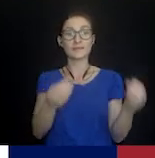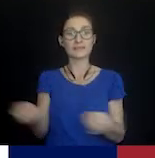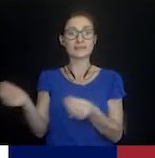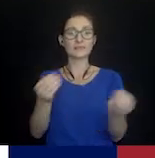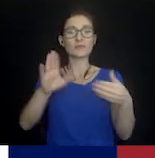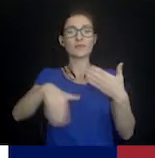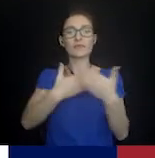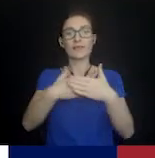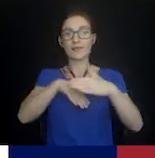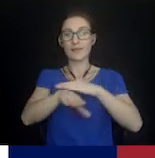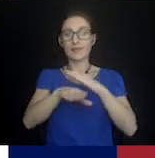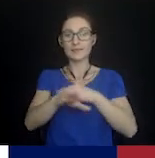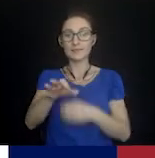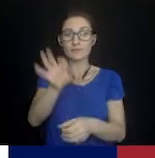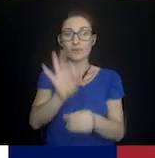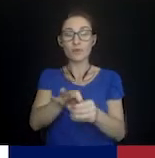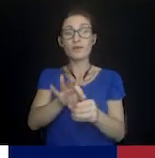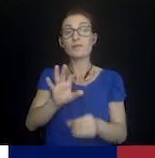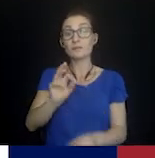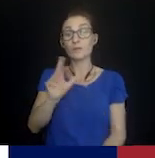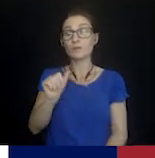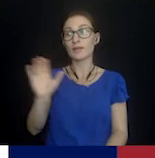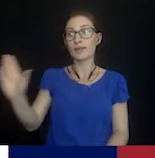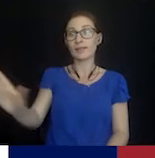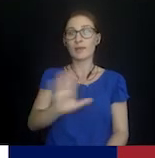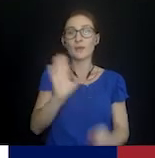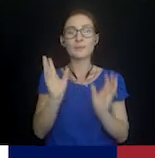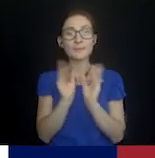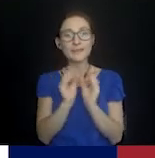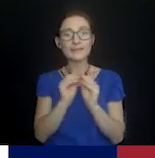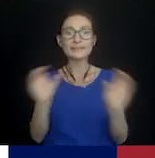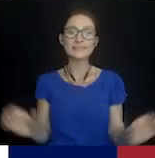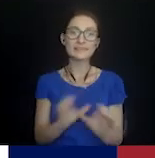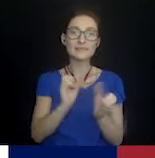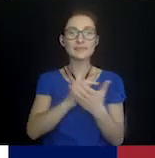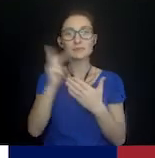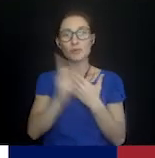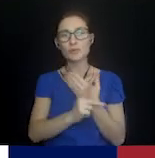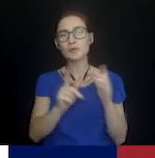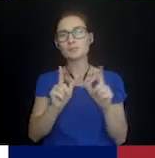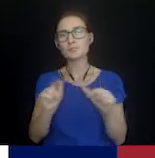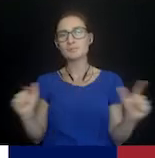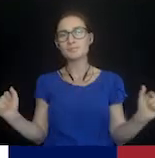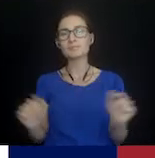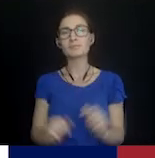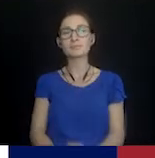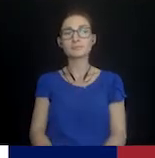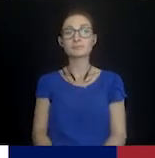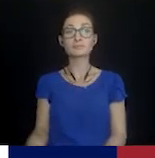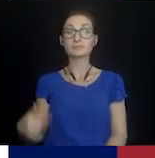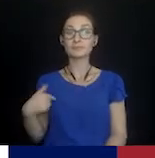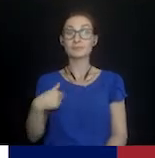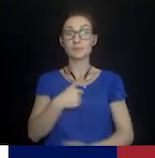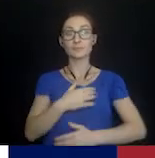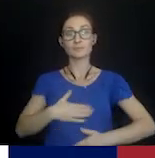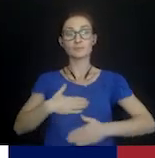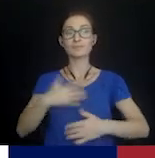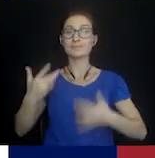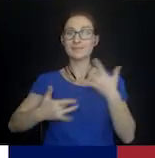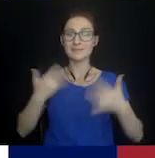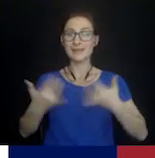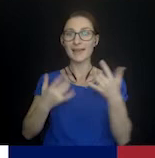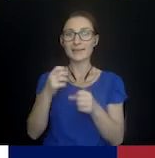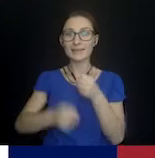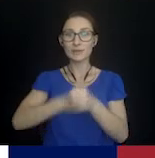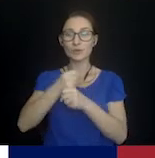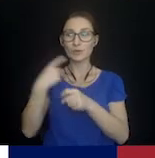Vote Florida's meetings and activities, programs. And we have had a really exciting year at Access to